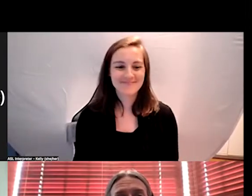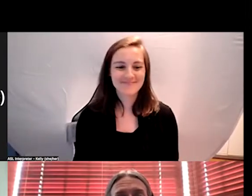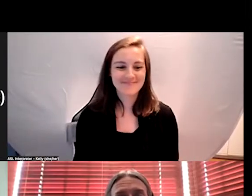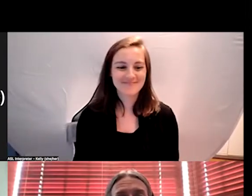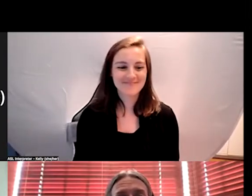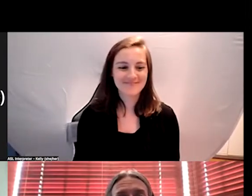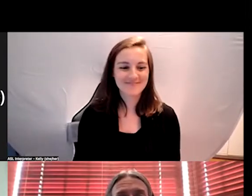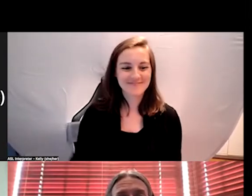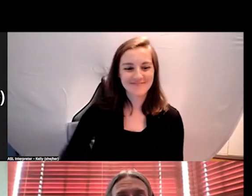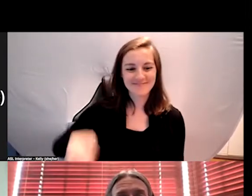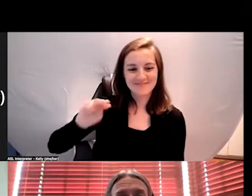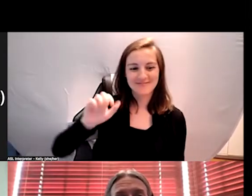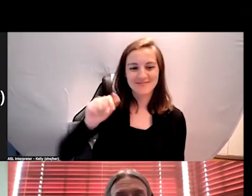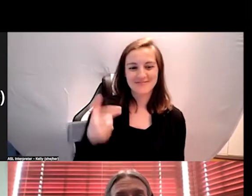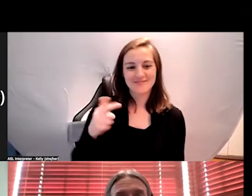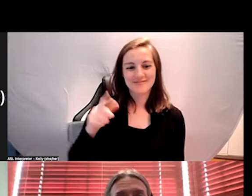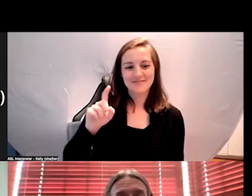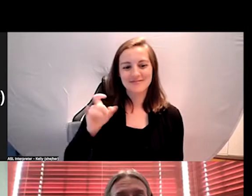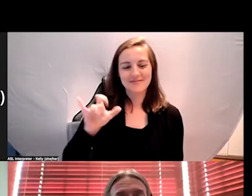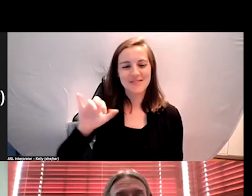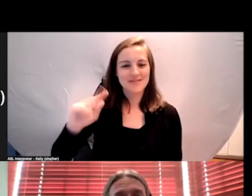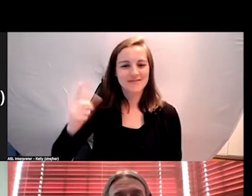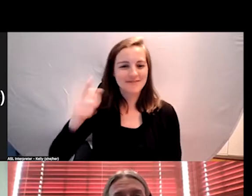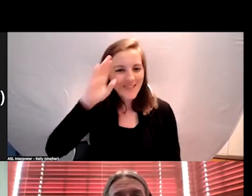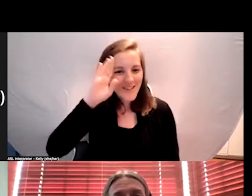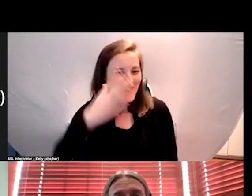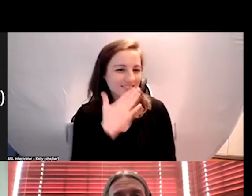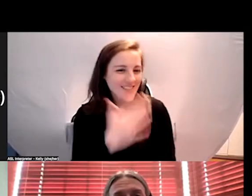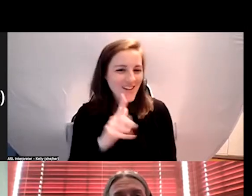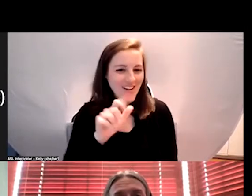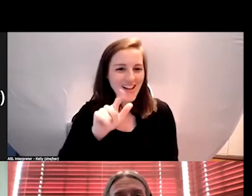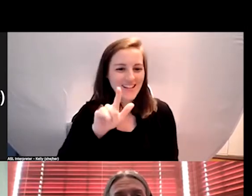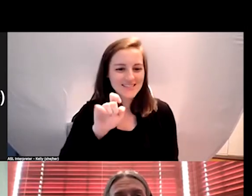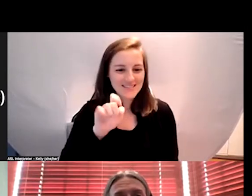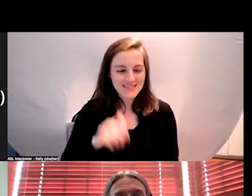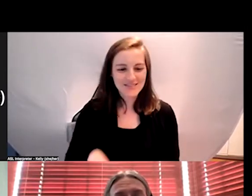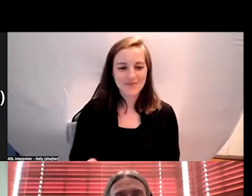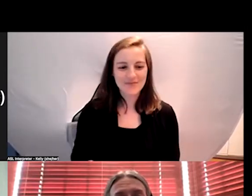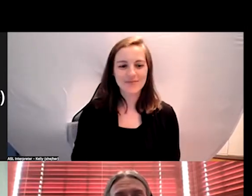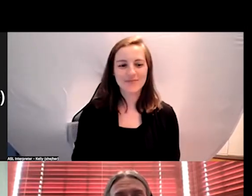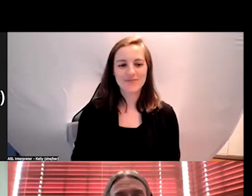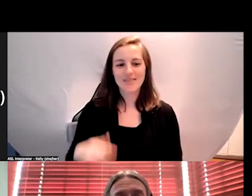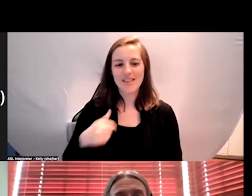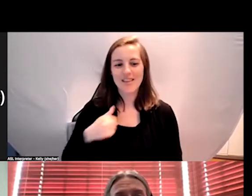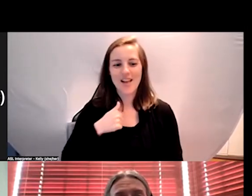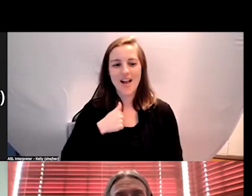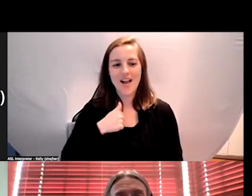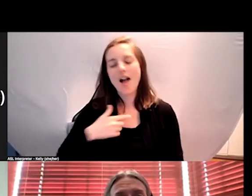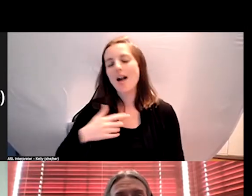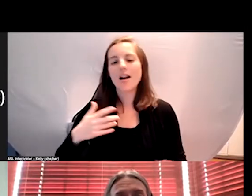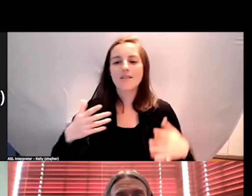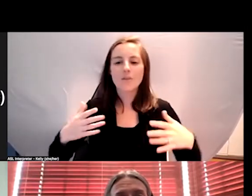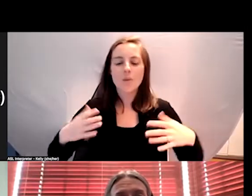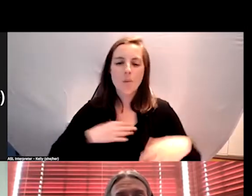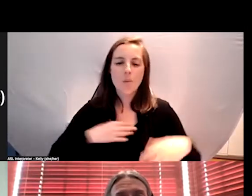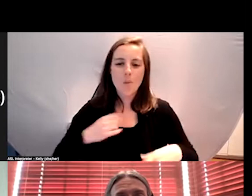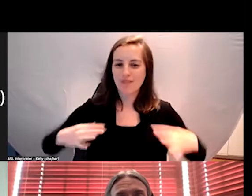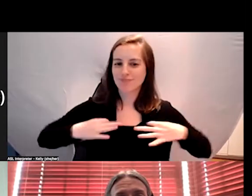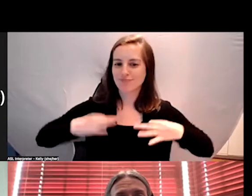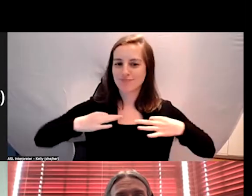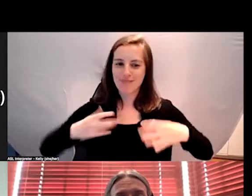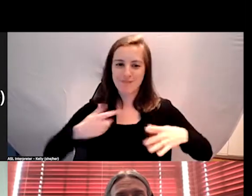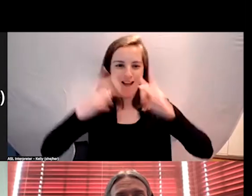Thanks, Leslie. Hi, everyone. I'm MG Zhang. I am Hmong, wearing a white tee and a fresh haircut.